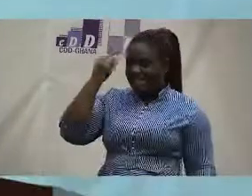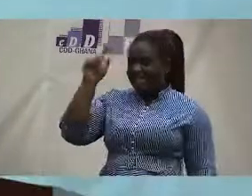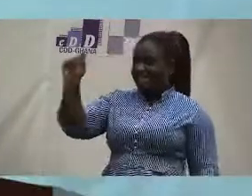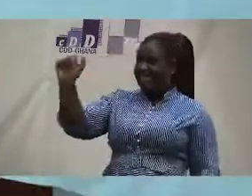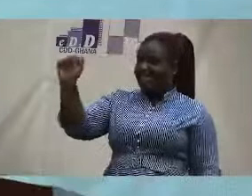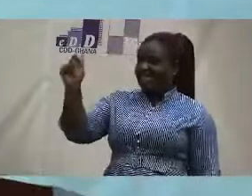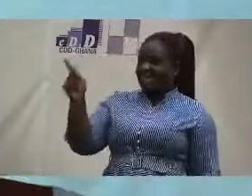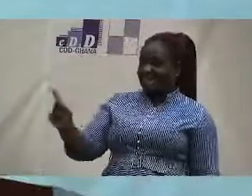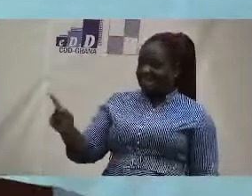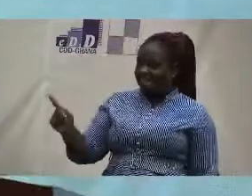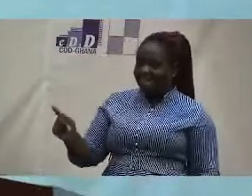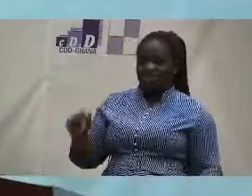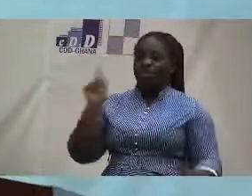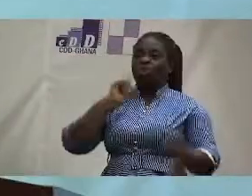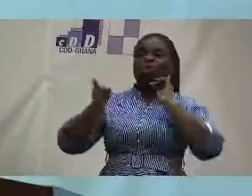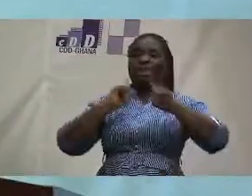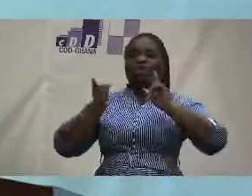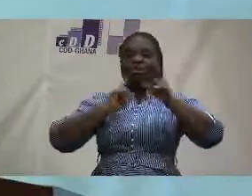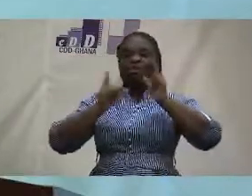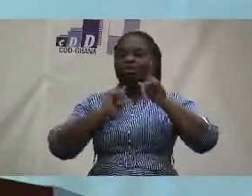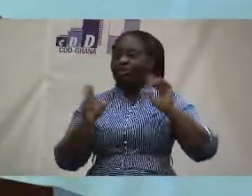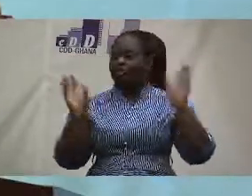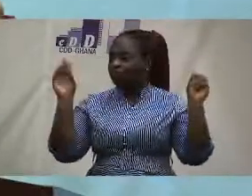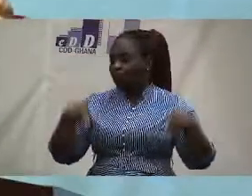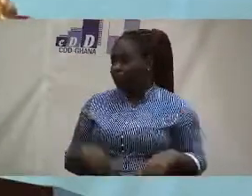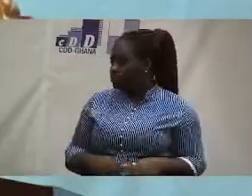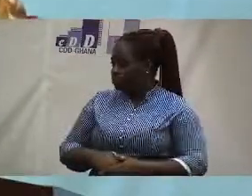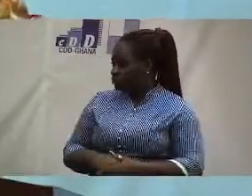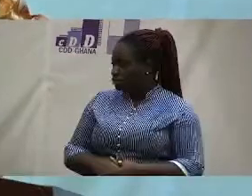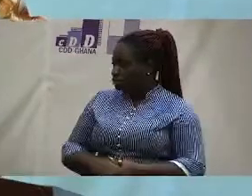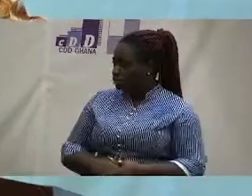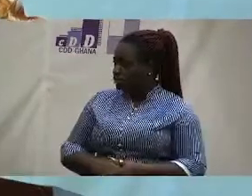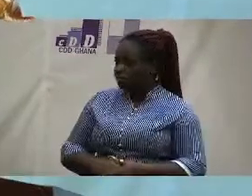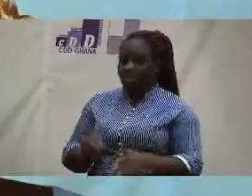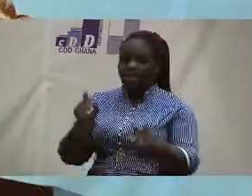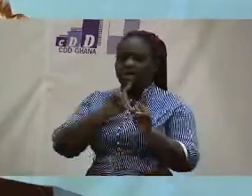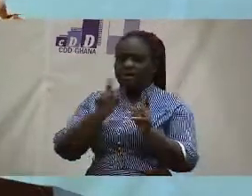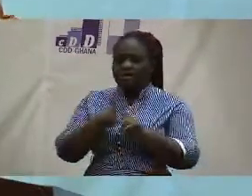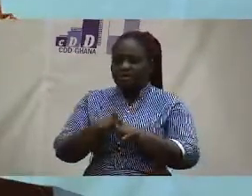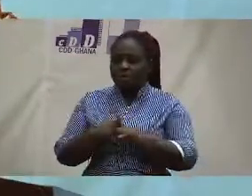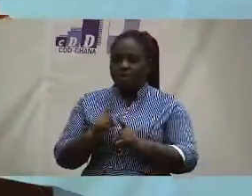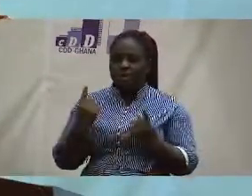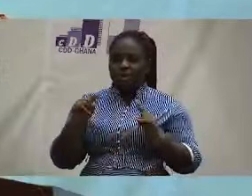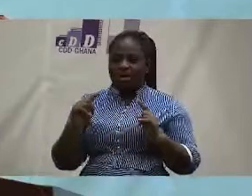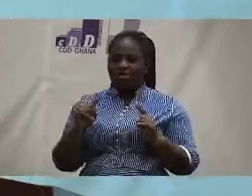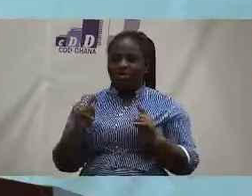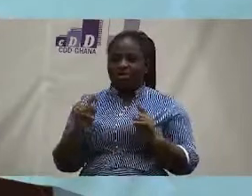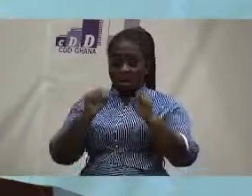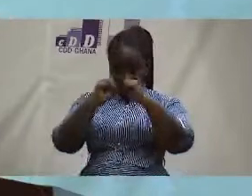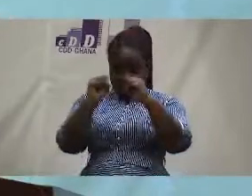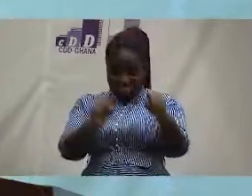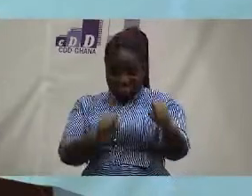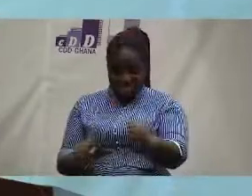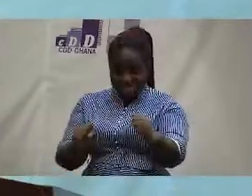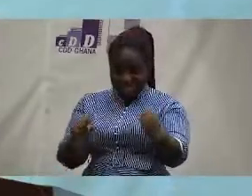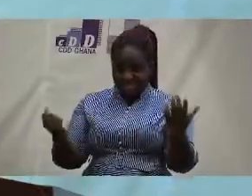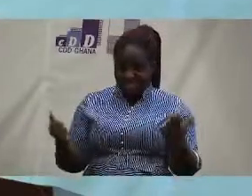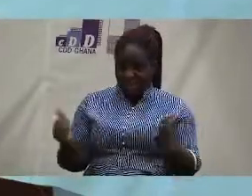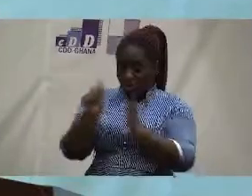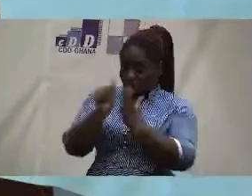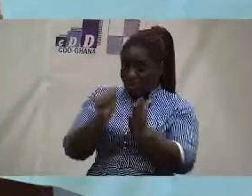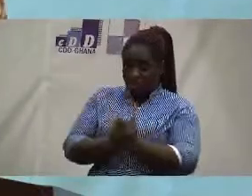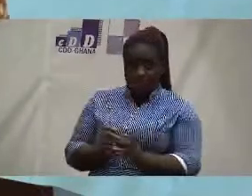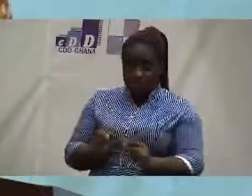is talking and talking and talking itself. And I think when it comes to the strategies, the donor agenda setting is